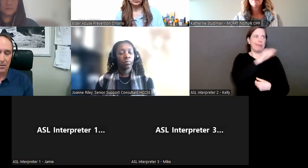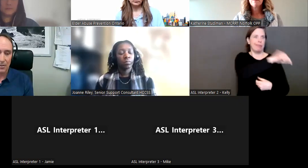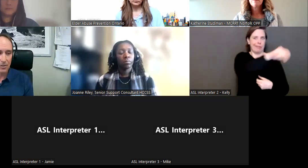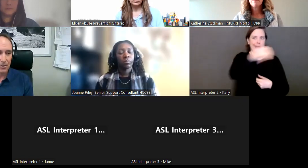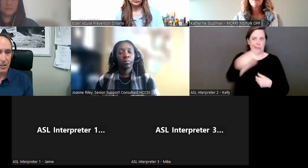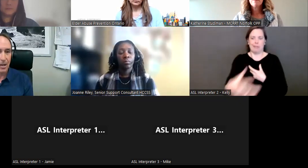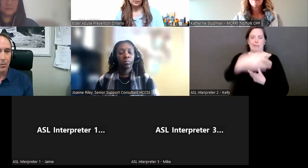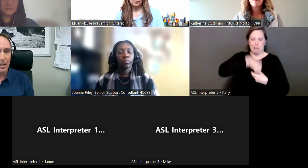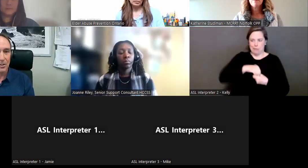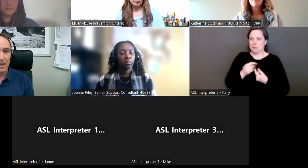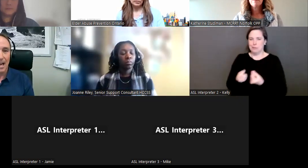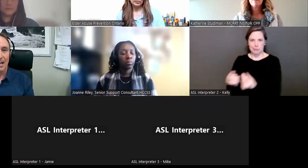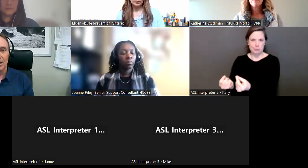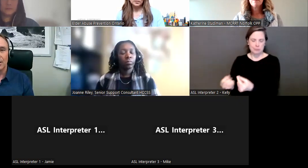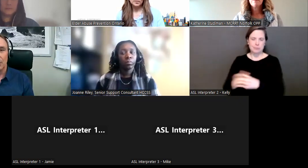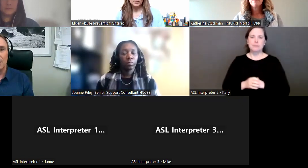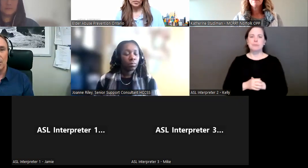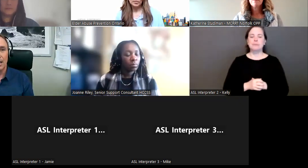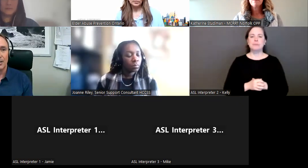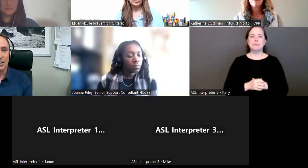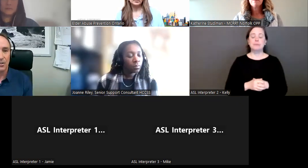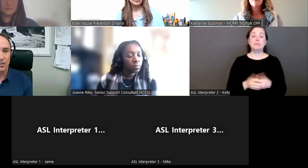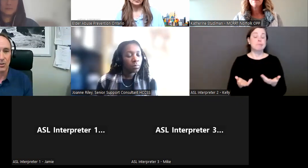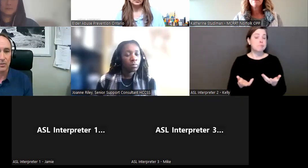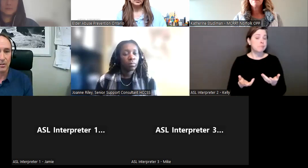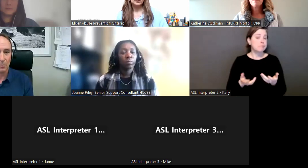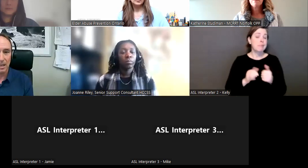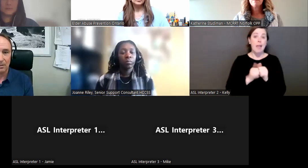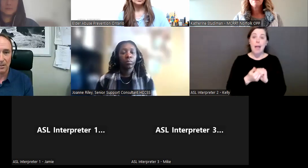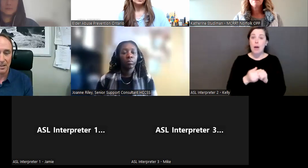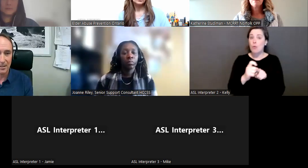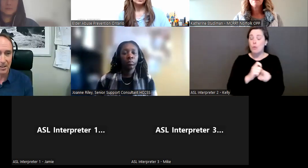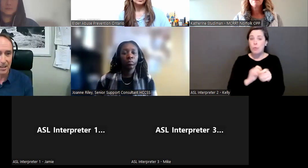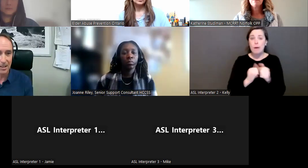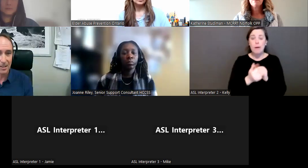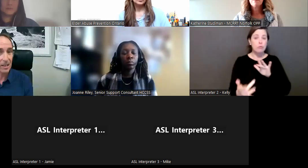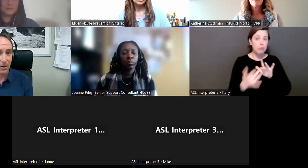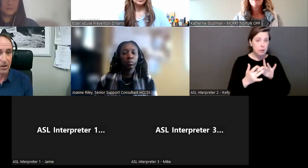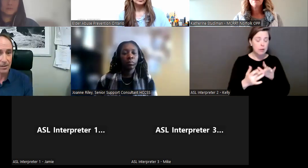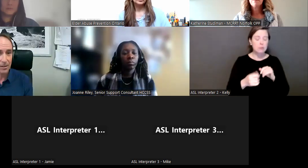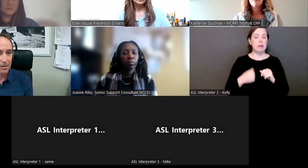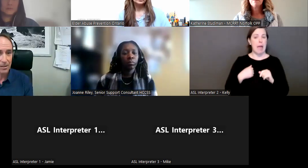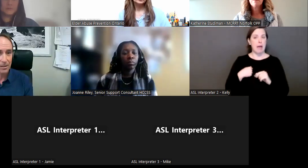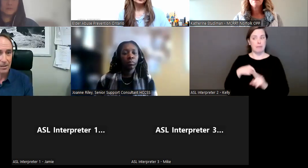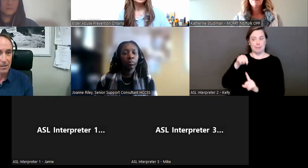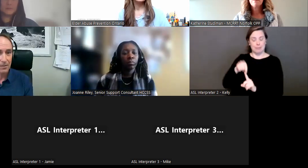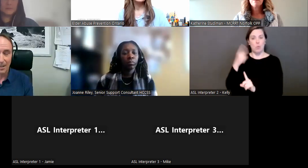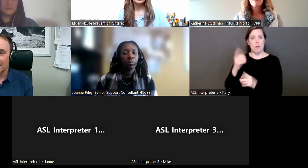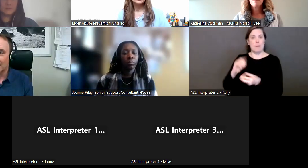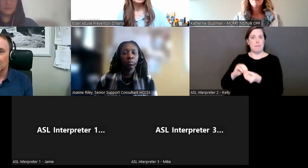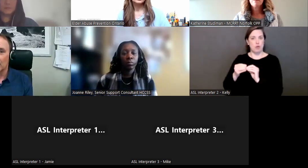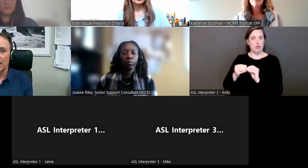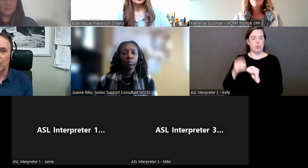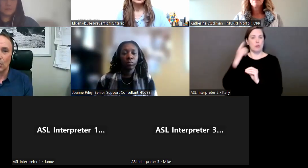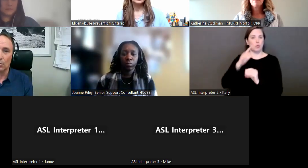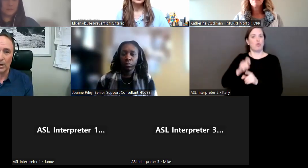there's a couple ways you can access, or people can access, our services. We have a designated intake line that they